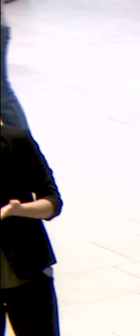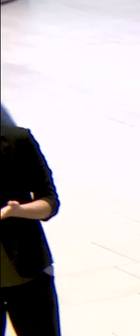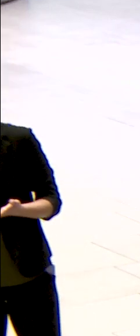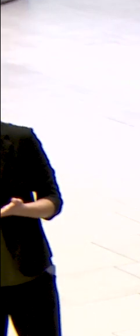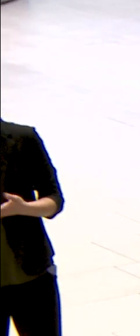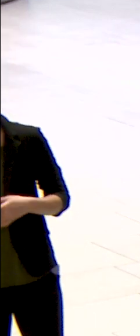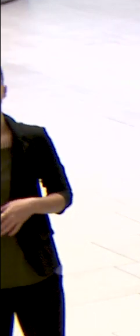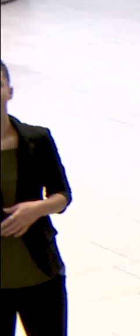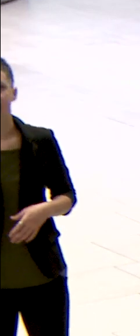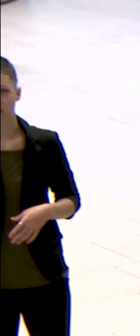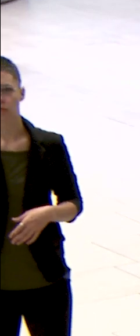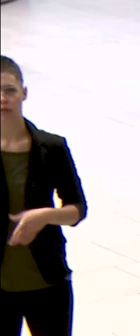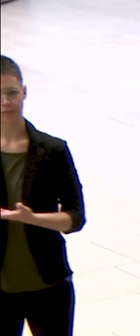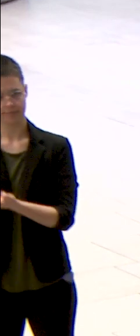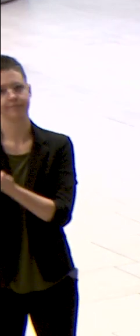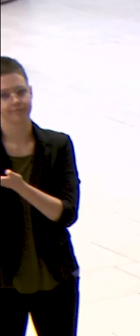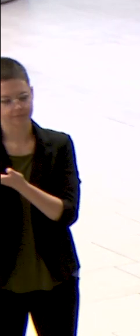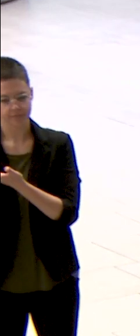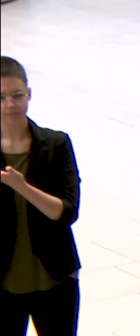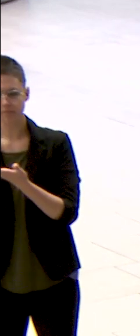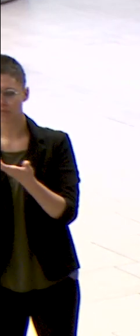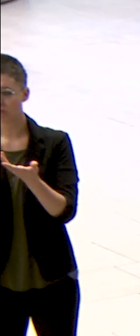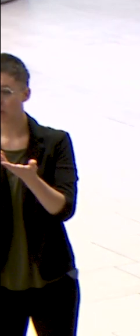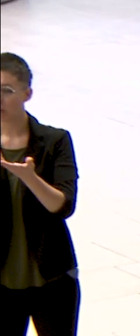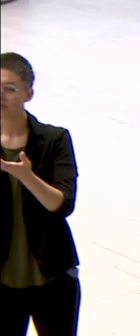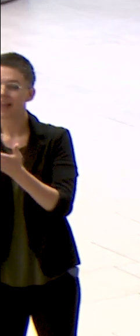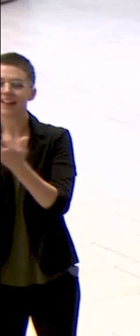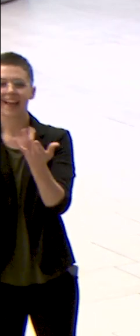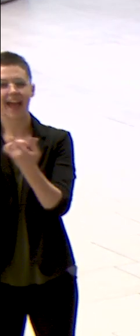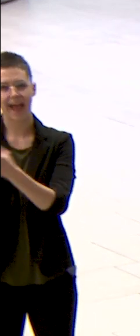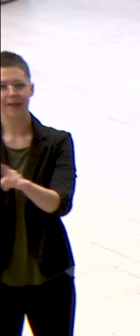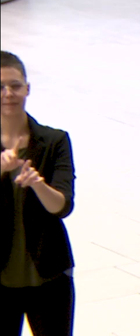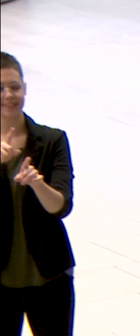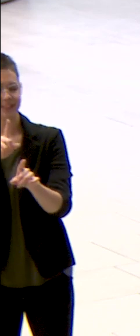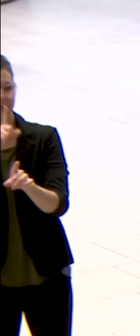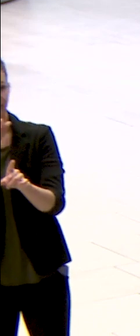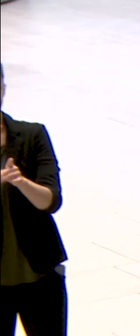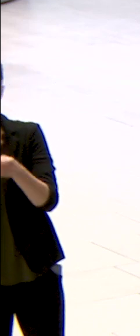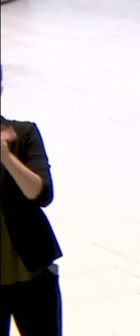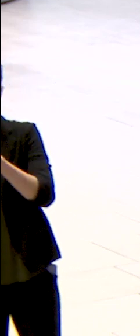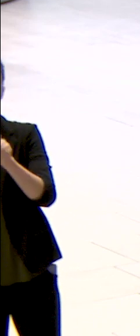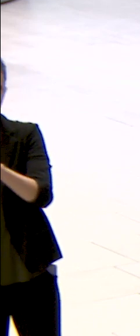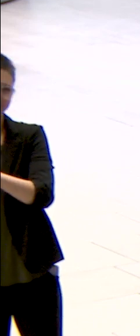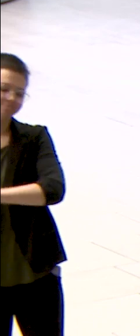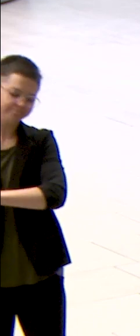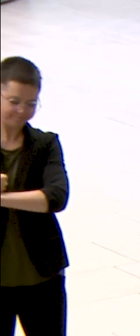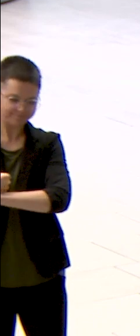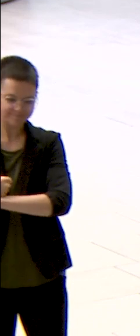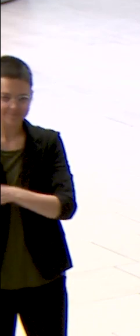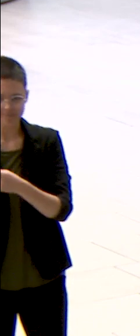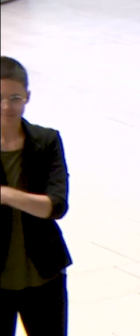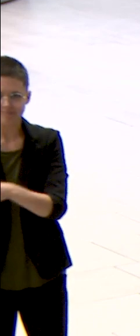So, you know, not much was happening in the world then. We kind of immediately went into shutdown. There was so much happening at that